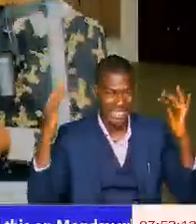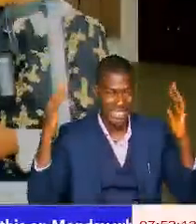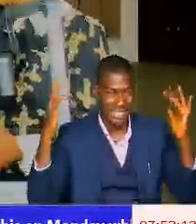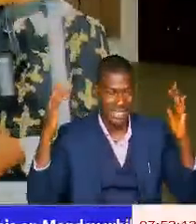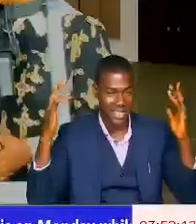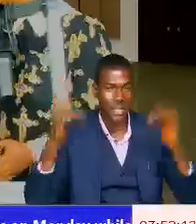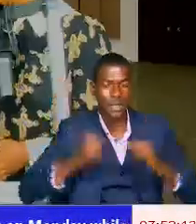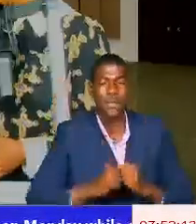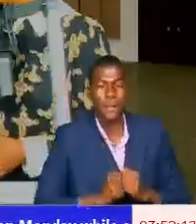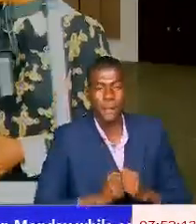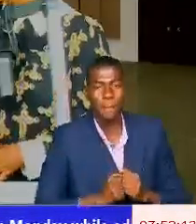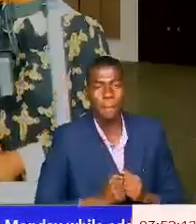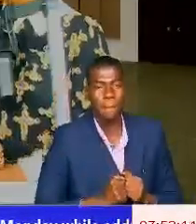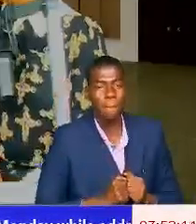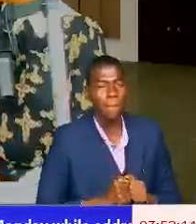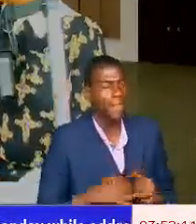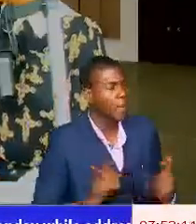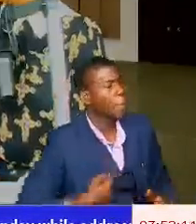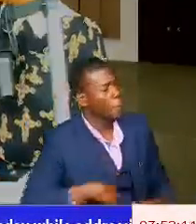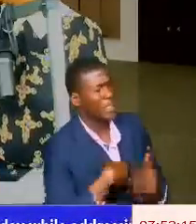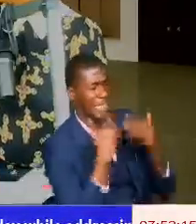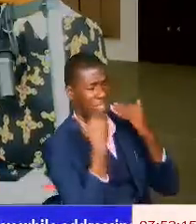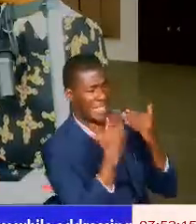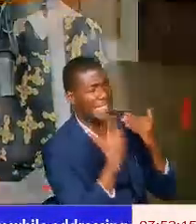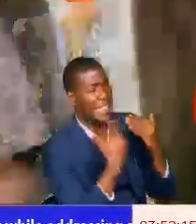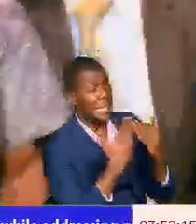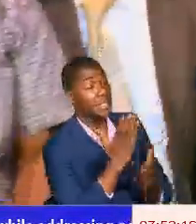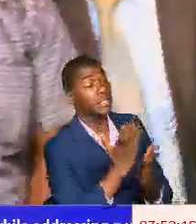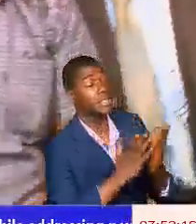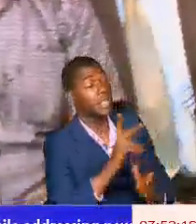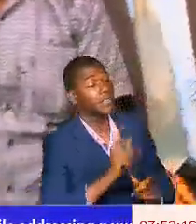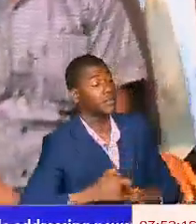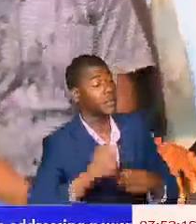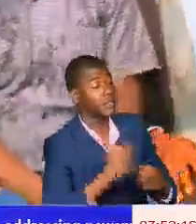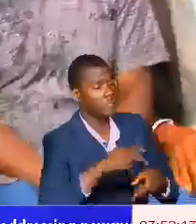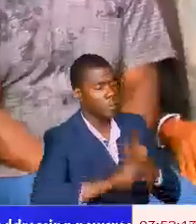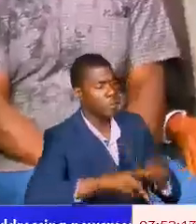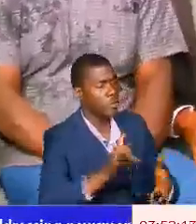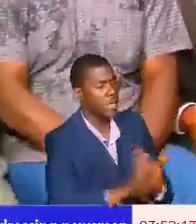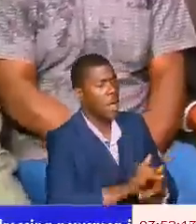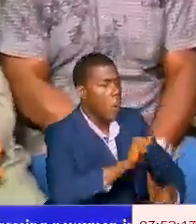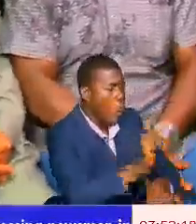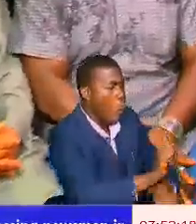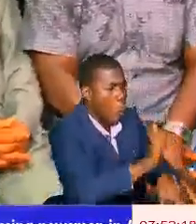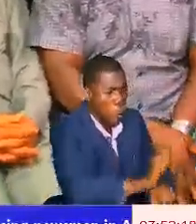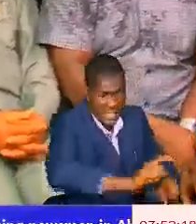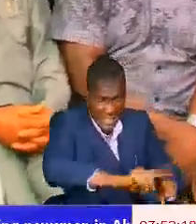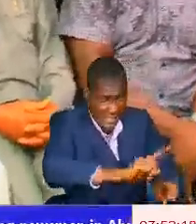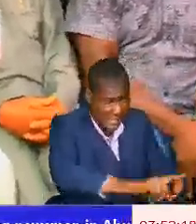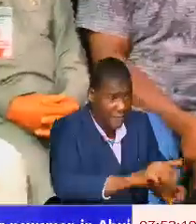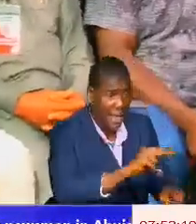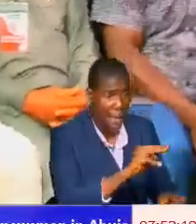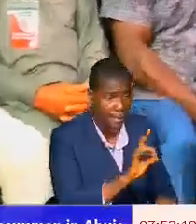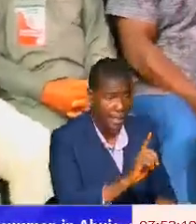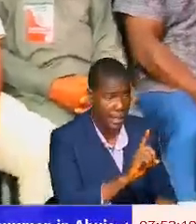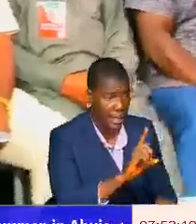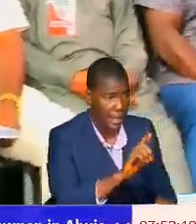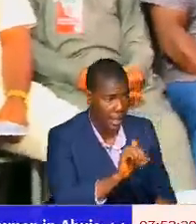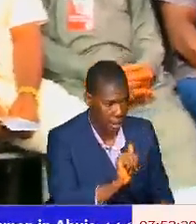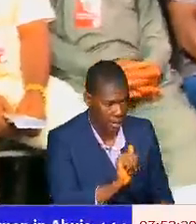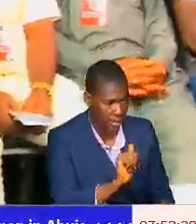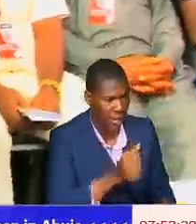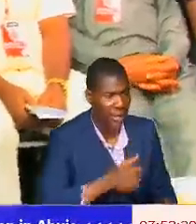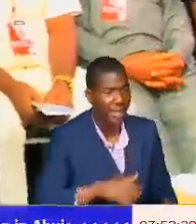So we appreciate the service providers where they work for every MDA. We'd also achieve the people.